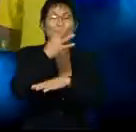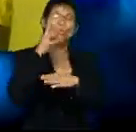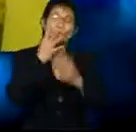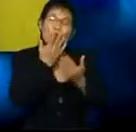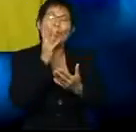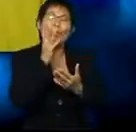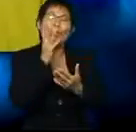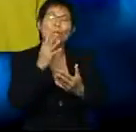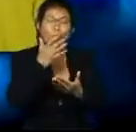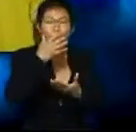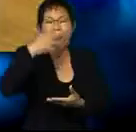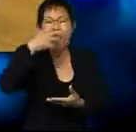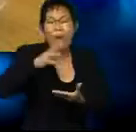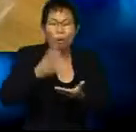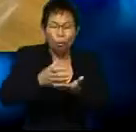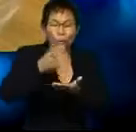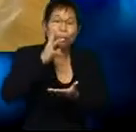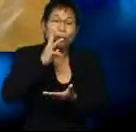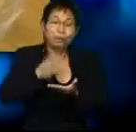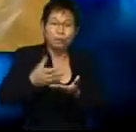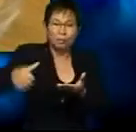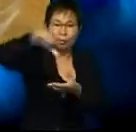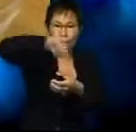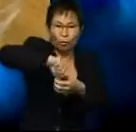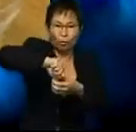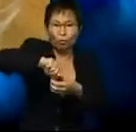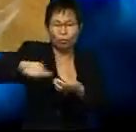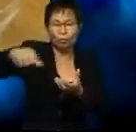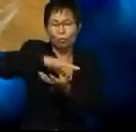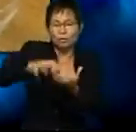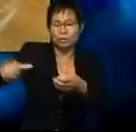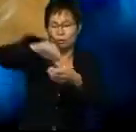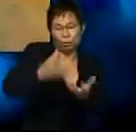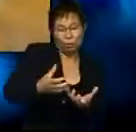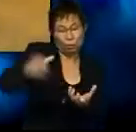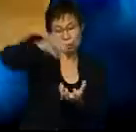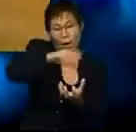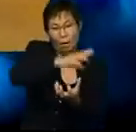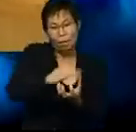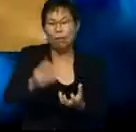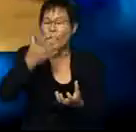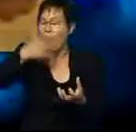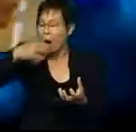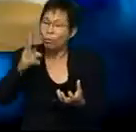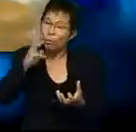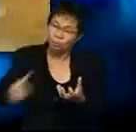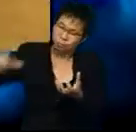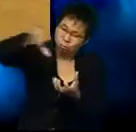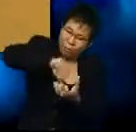to separate them. Pour the mixture into a bowl, then pour some warm water into